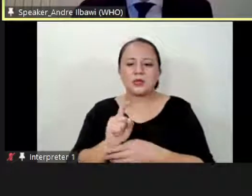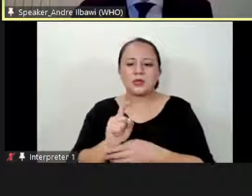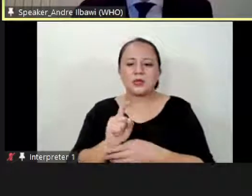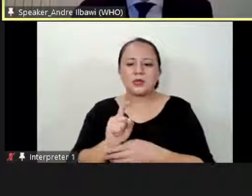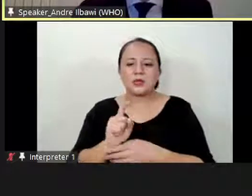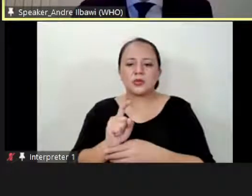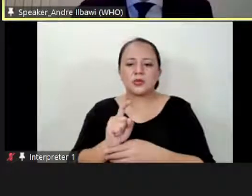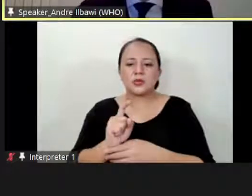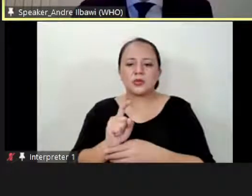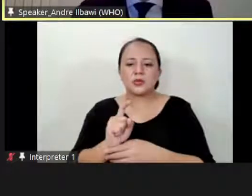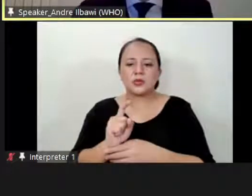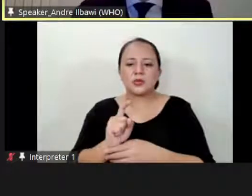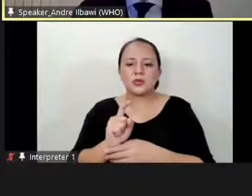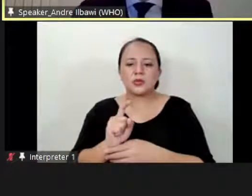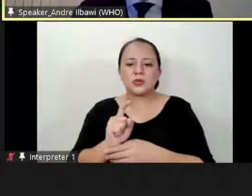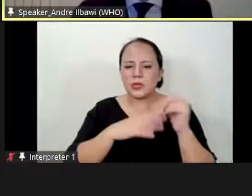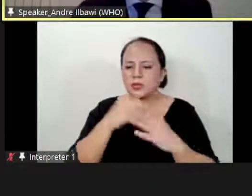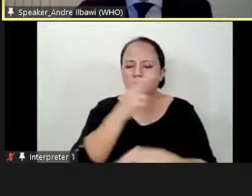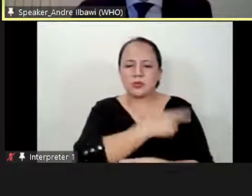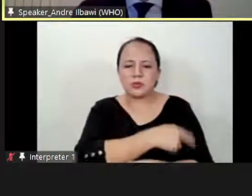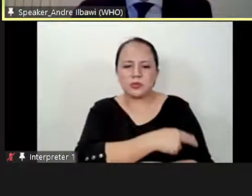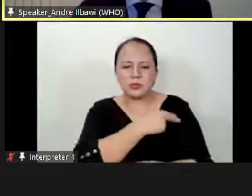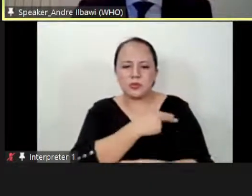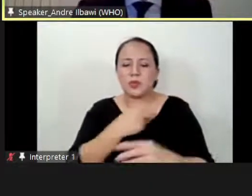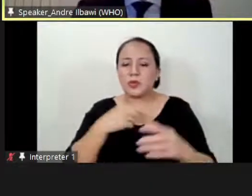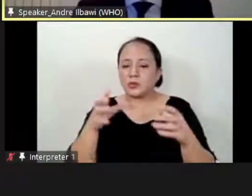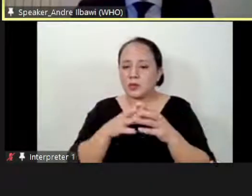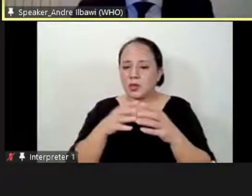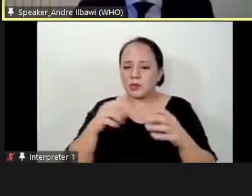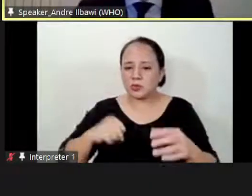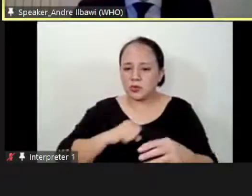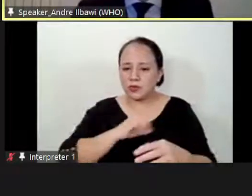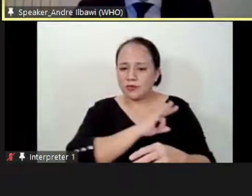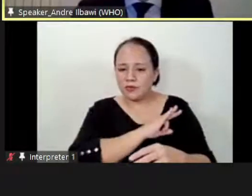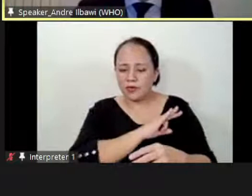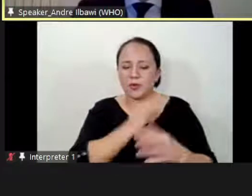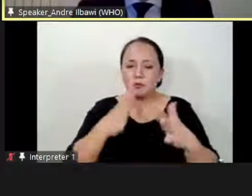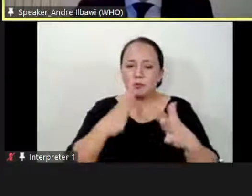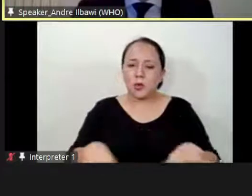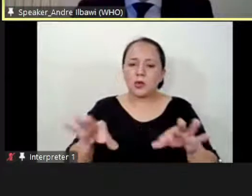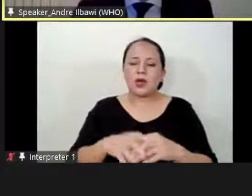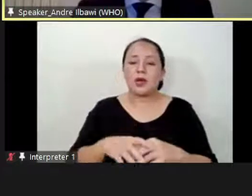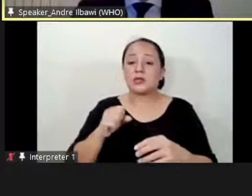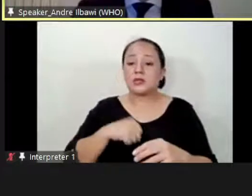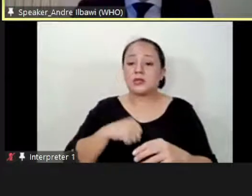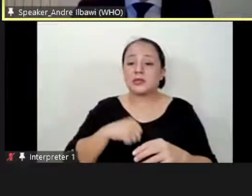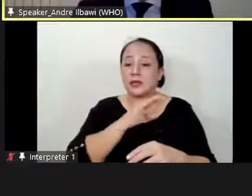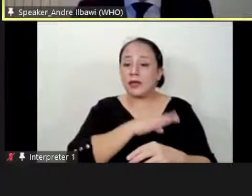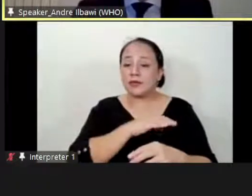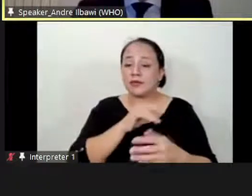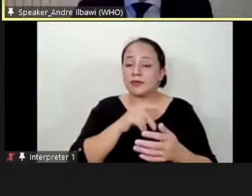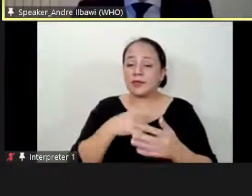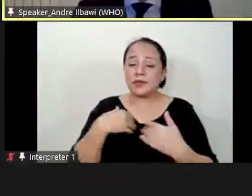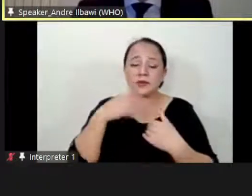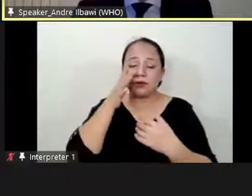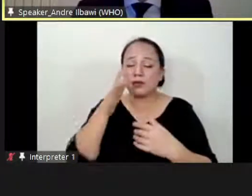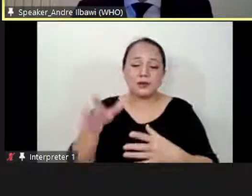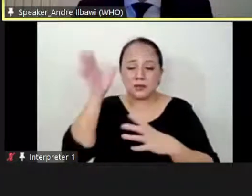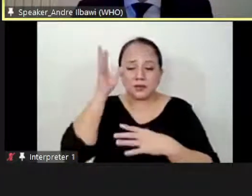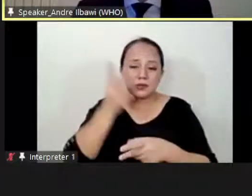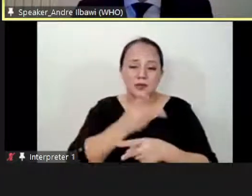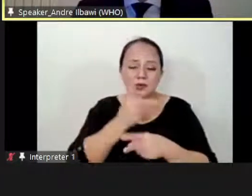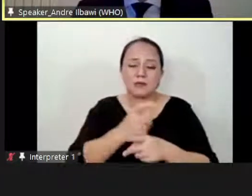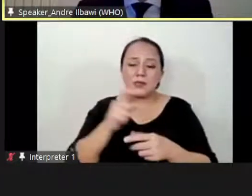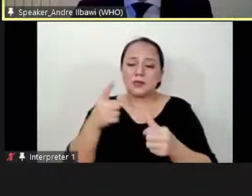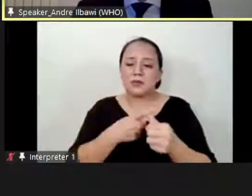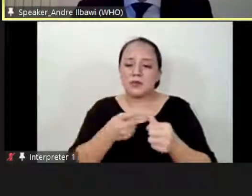the hospitals, but it's also in the workforce. The workforce is the most ignored investments in cancer care. that should be prioritized as we